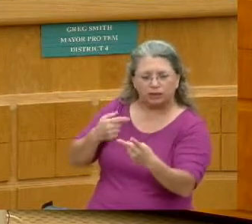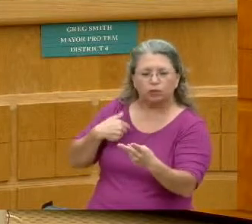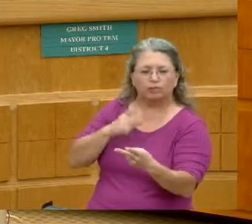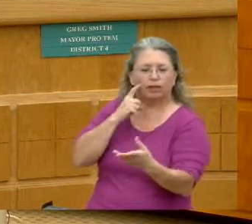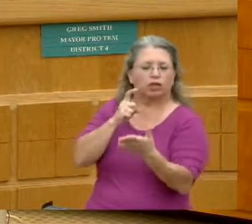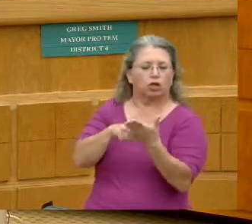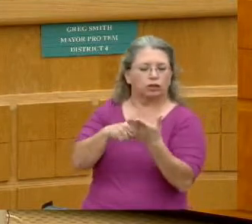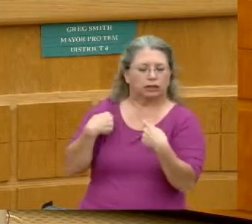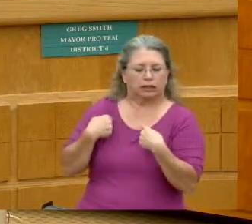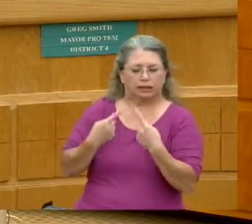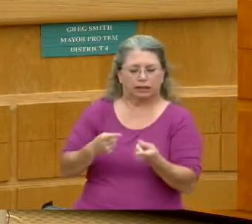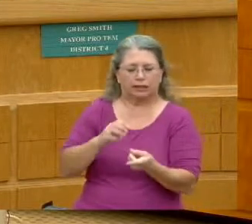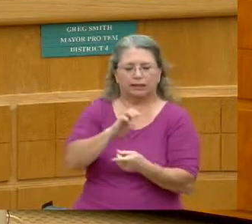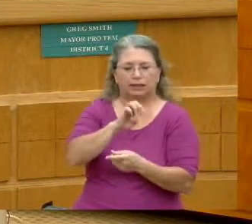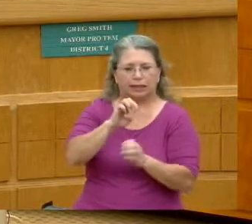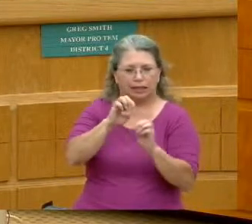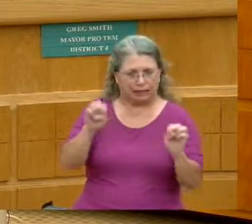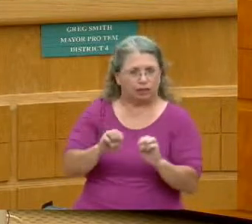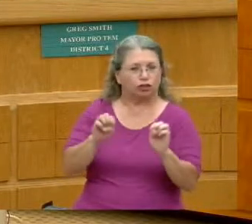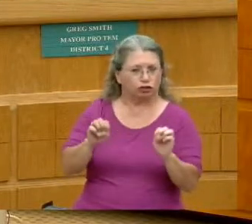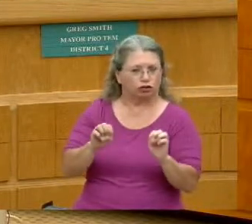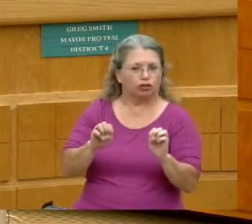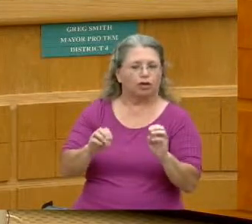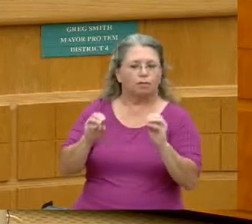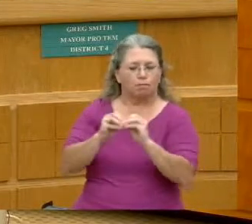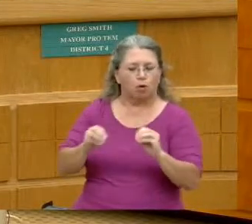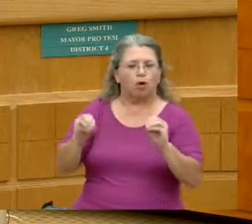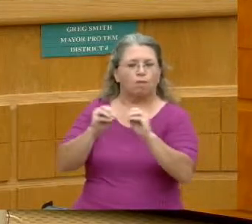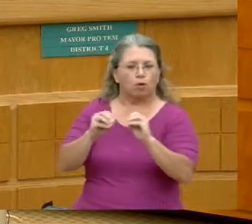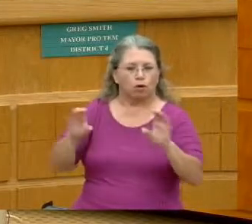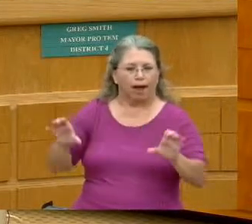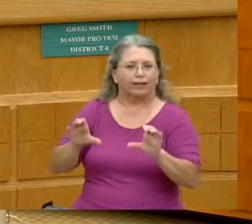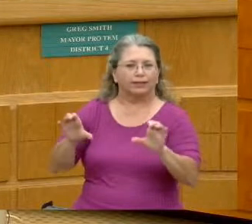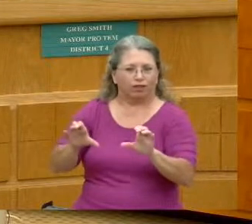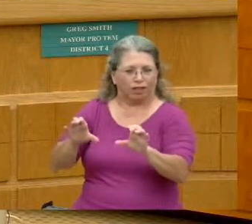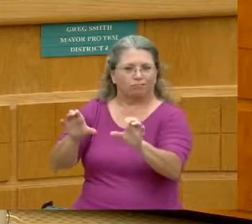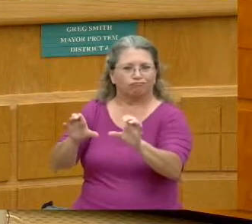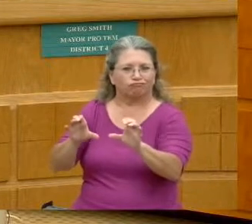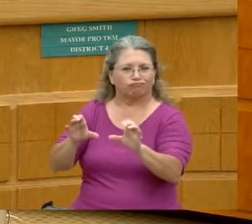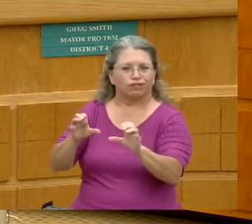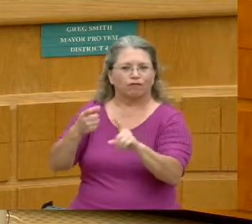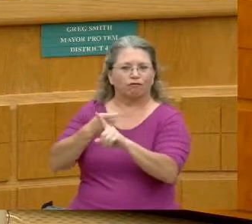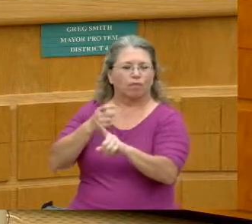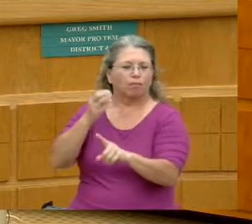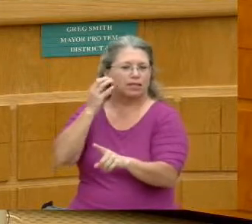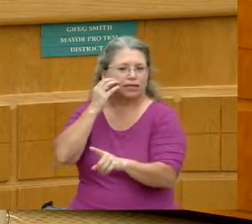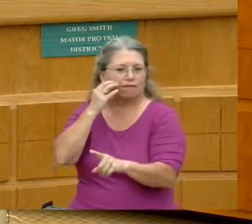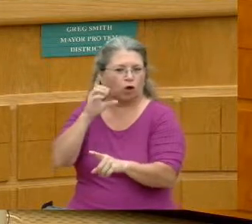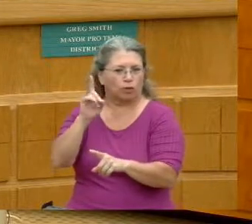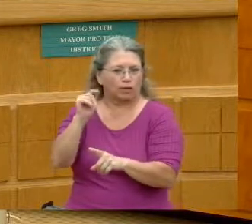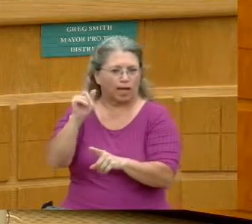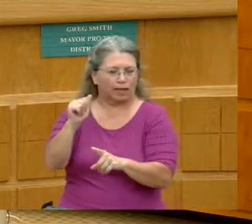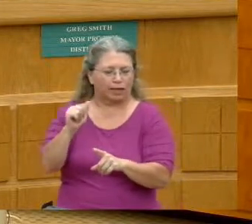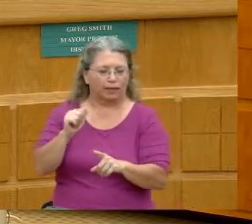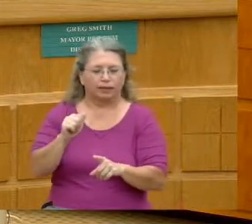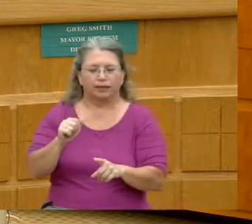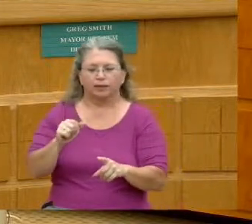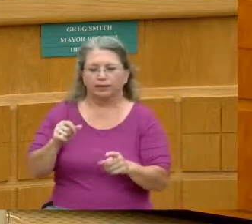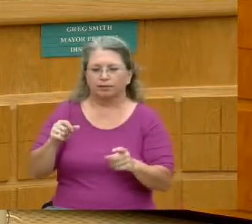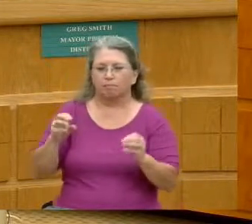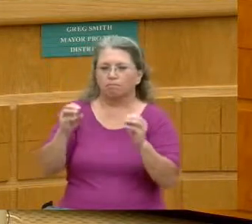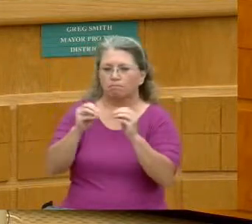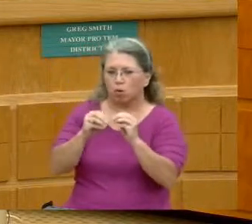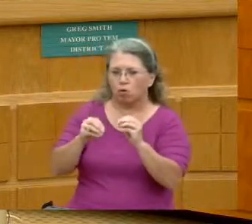Easter pretty much forward to Memorial Day, there's been increasing activity. And if you take Memorial Day out, which is kind of an